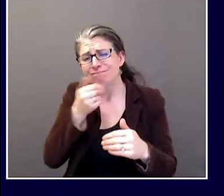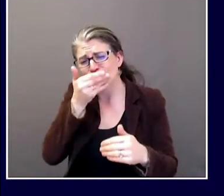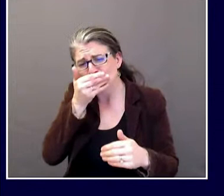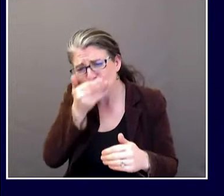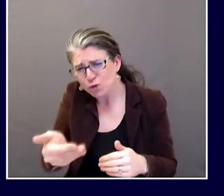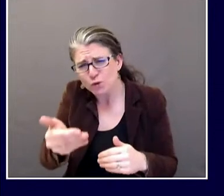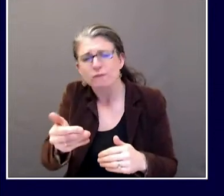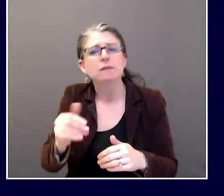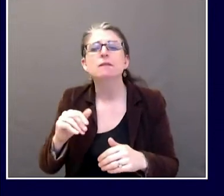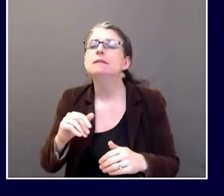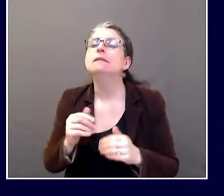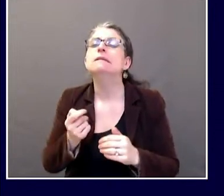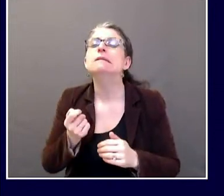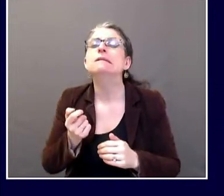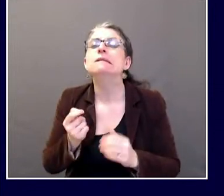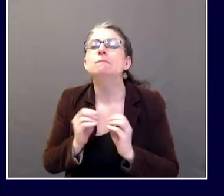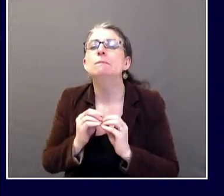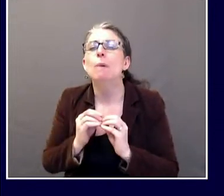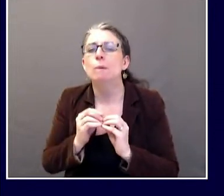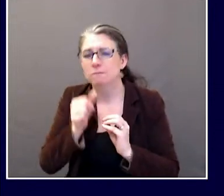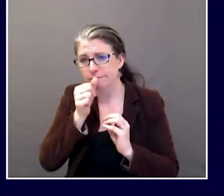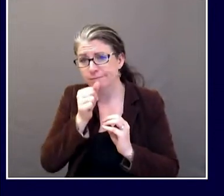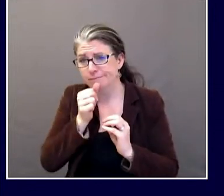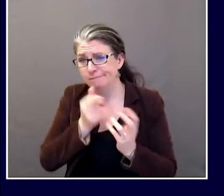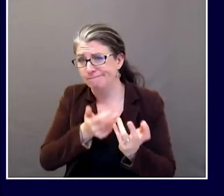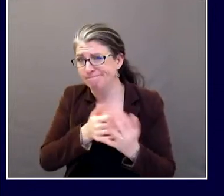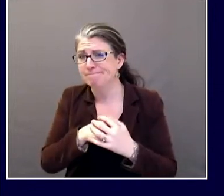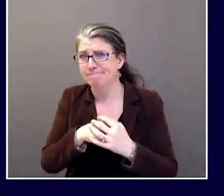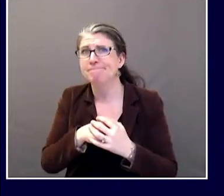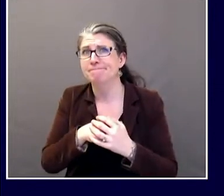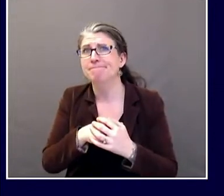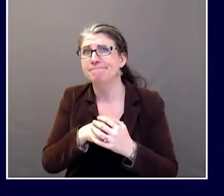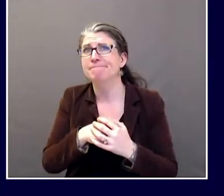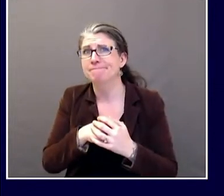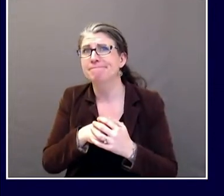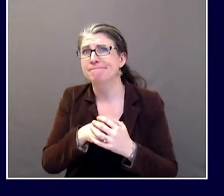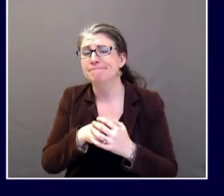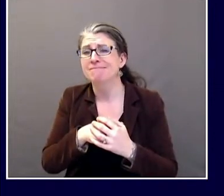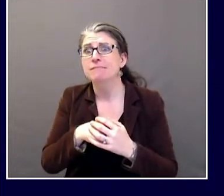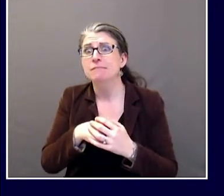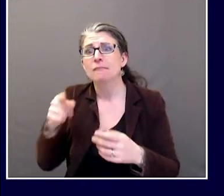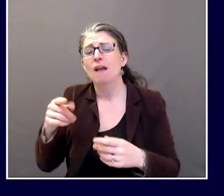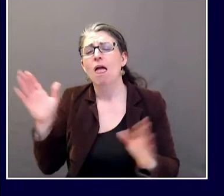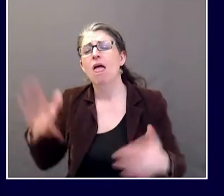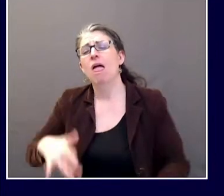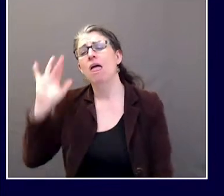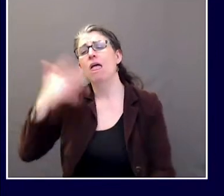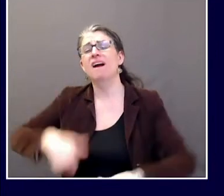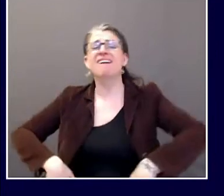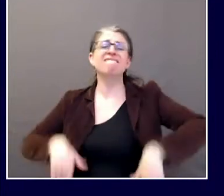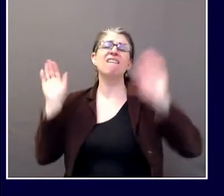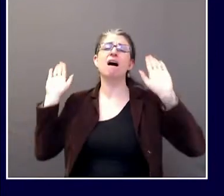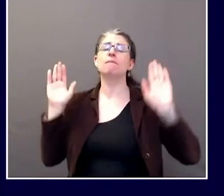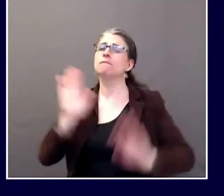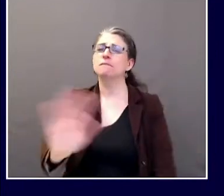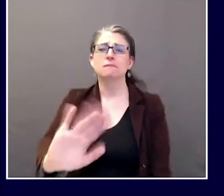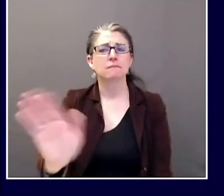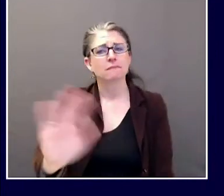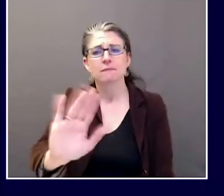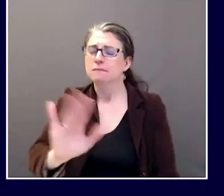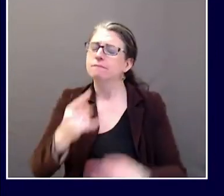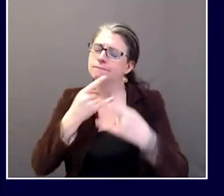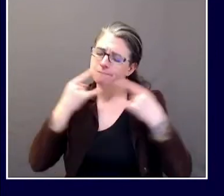you receive care will have vaccine available. I urge everyone there to touch base with their local